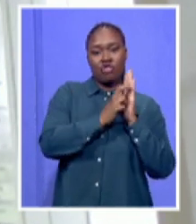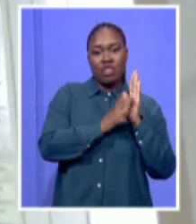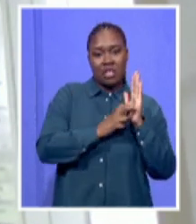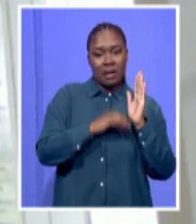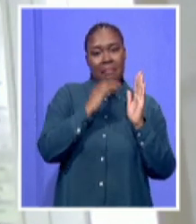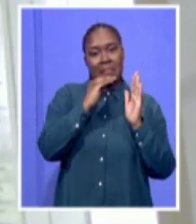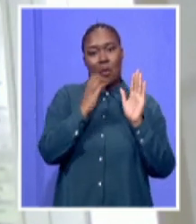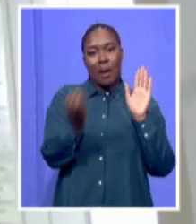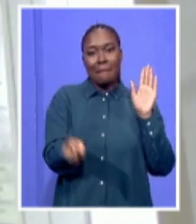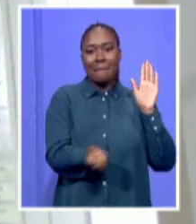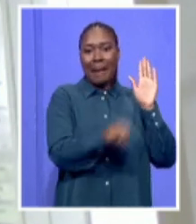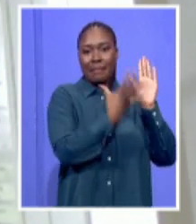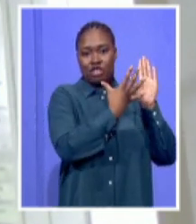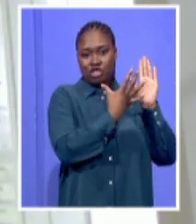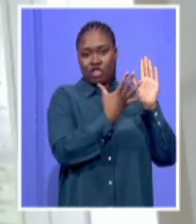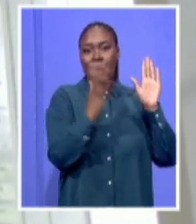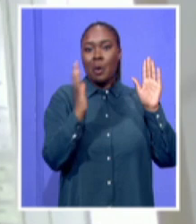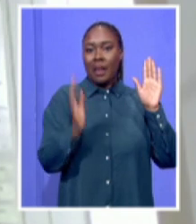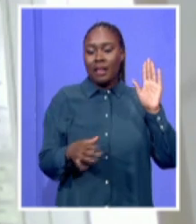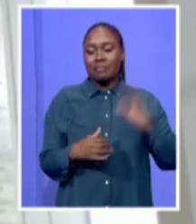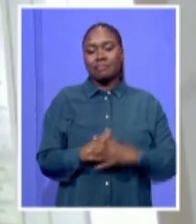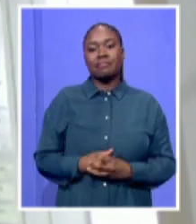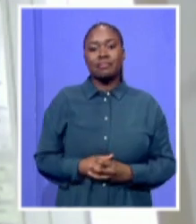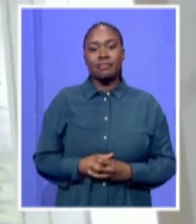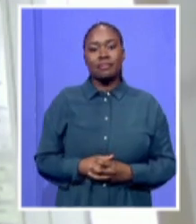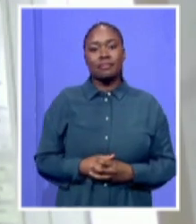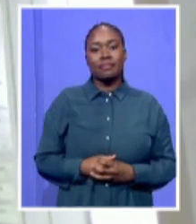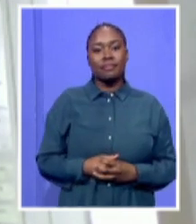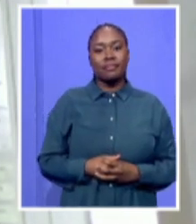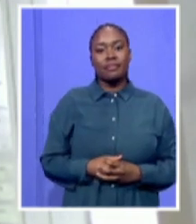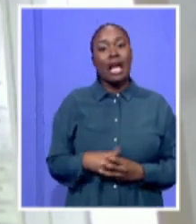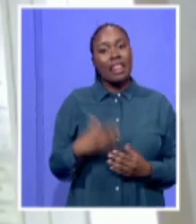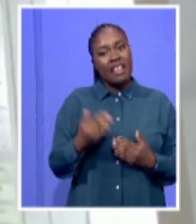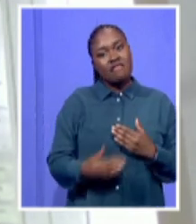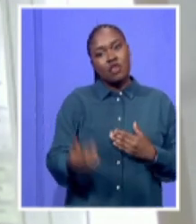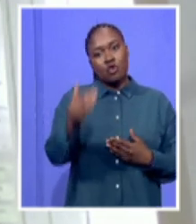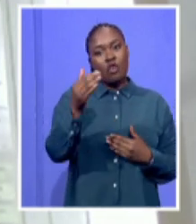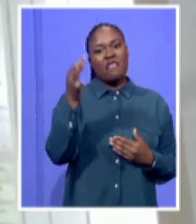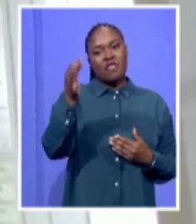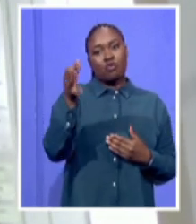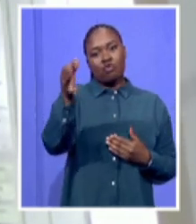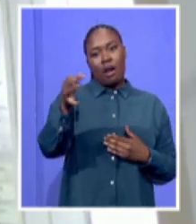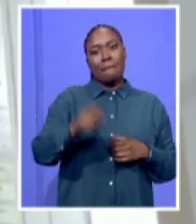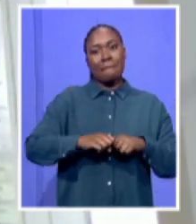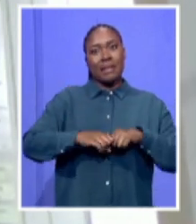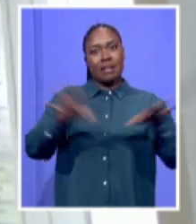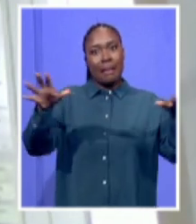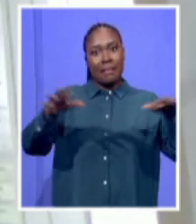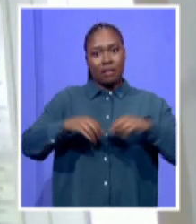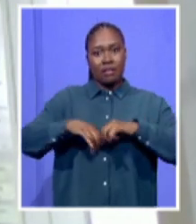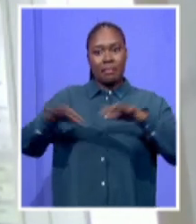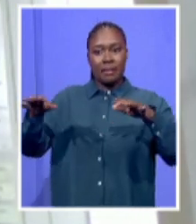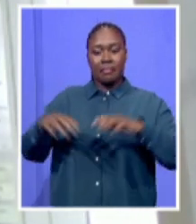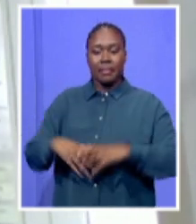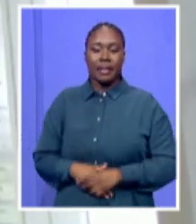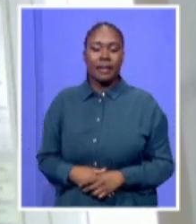published of us and to provide for pandemics as well as just the routine we see in the health